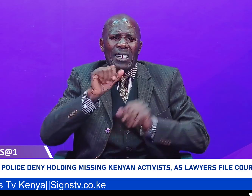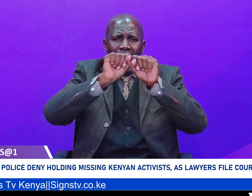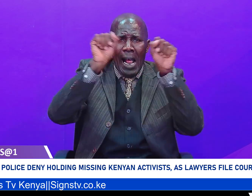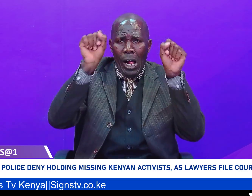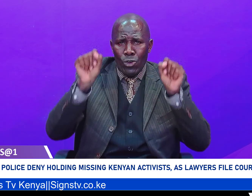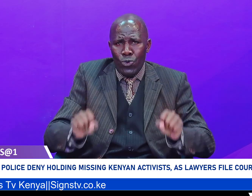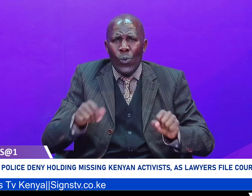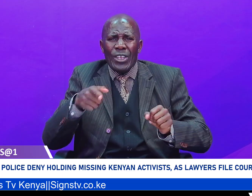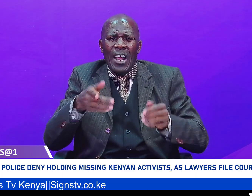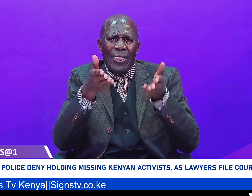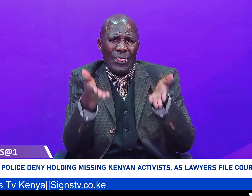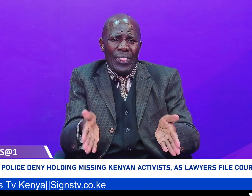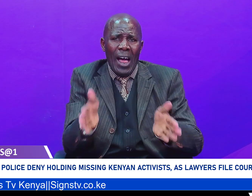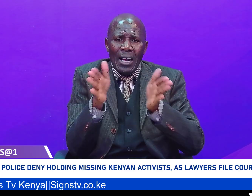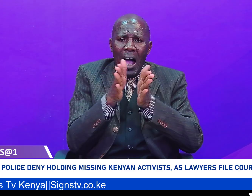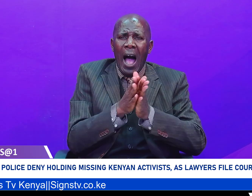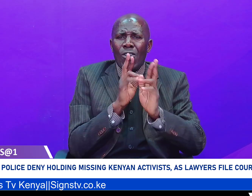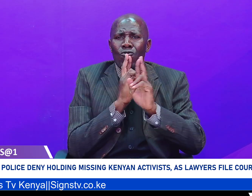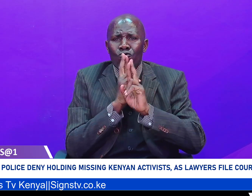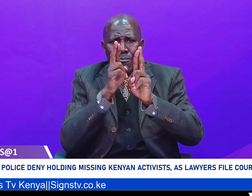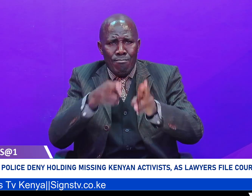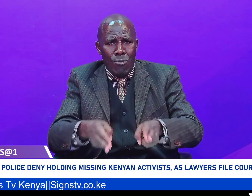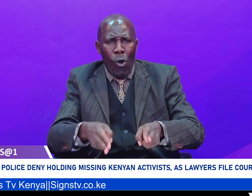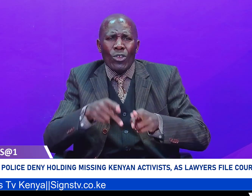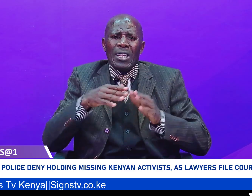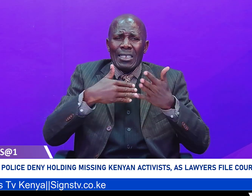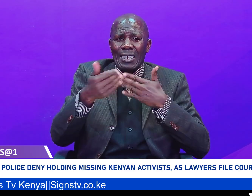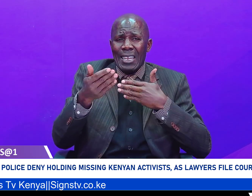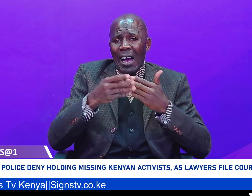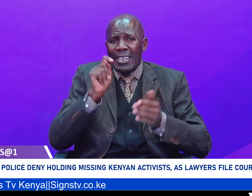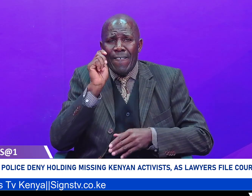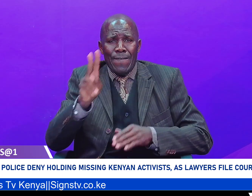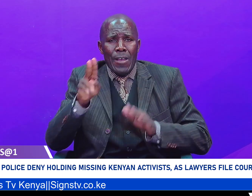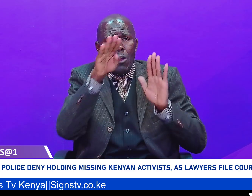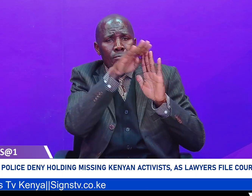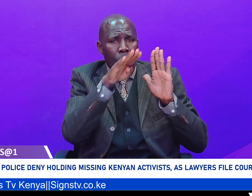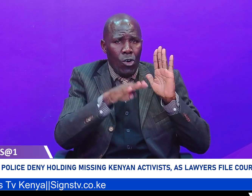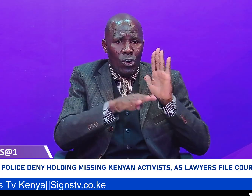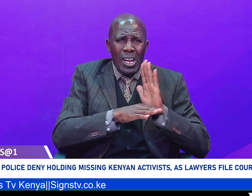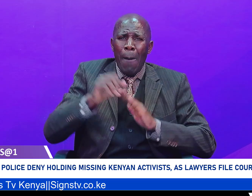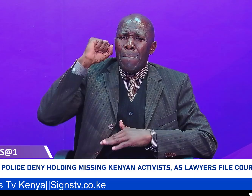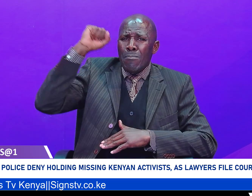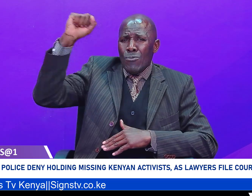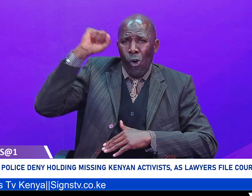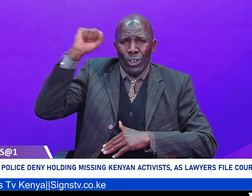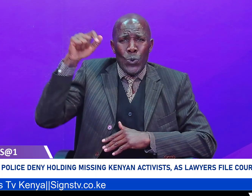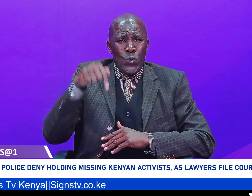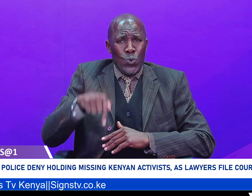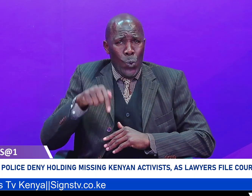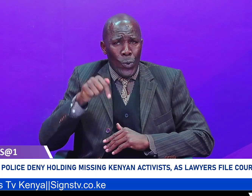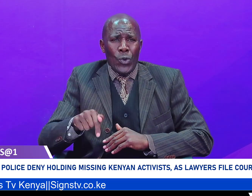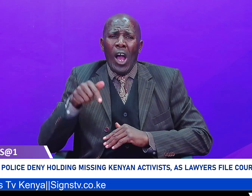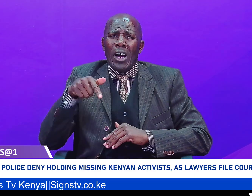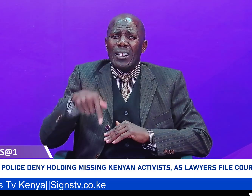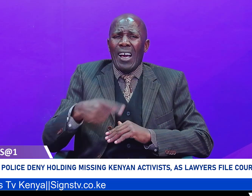Oyo, a regular contributor and panelist on the Science TV program Politics Today, was allegedly